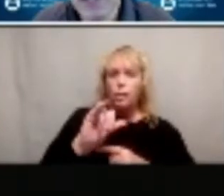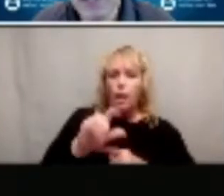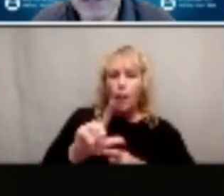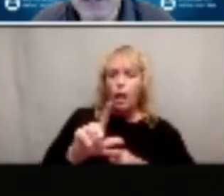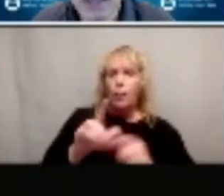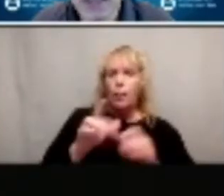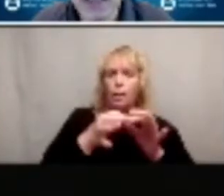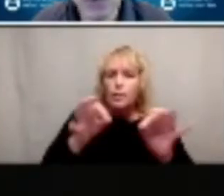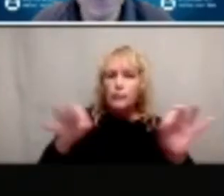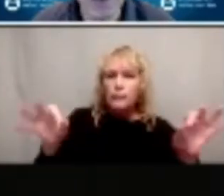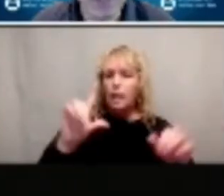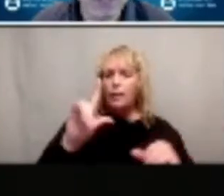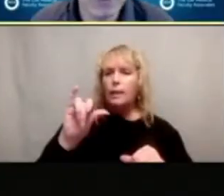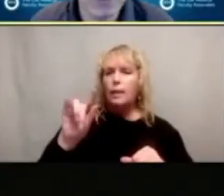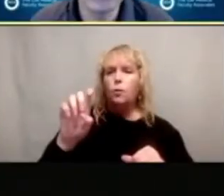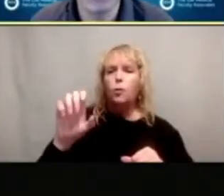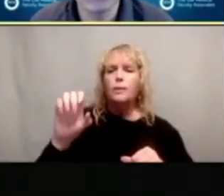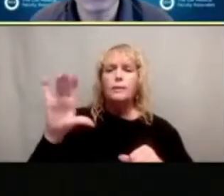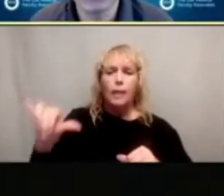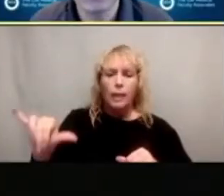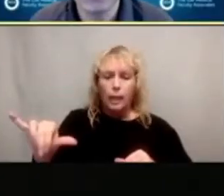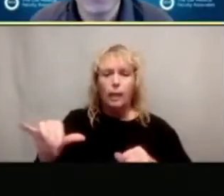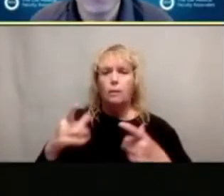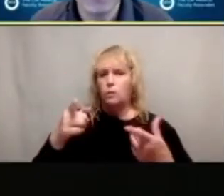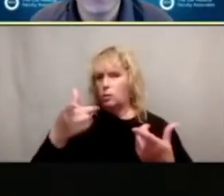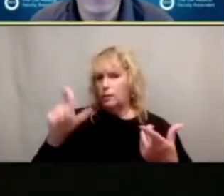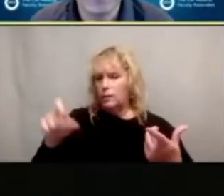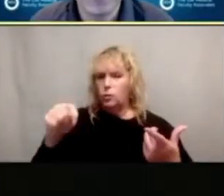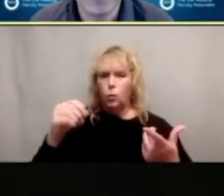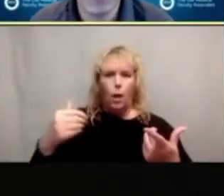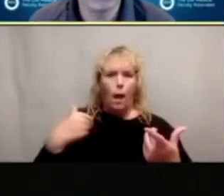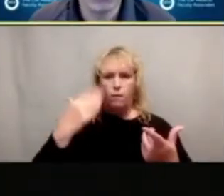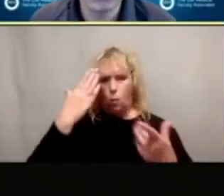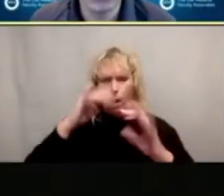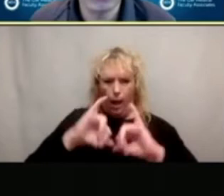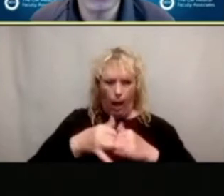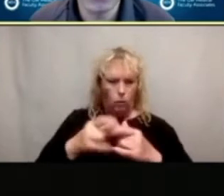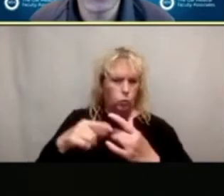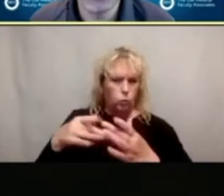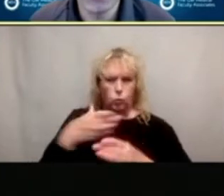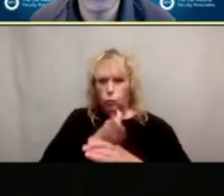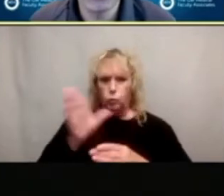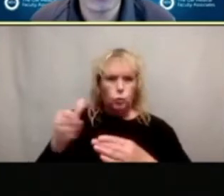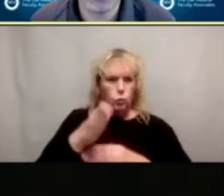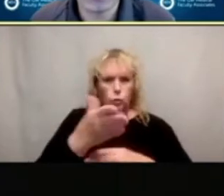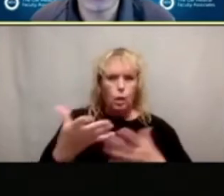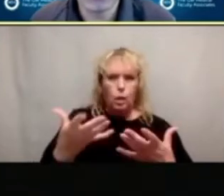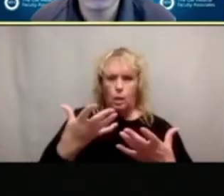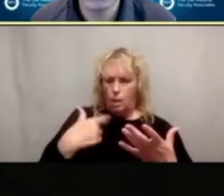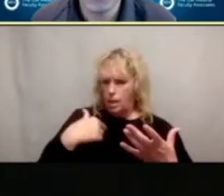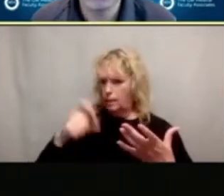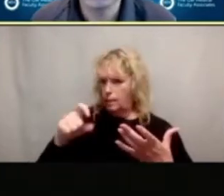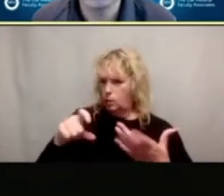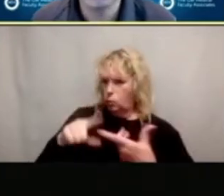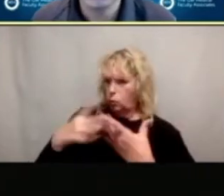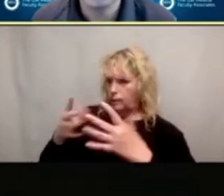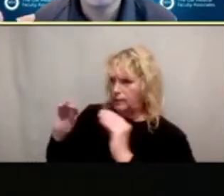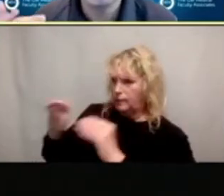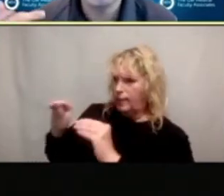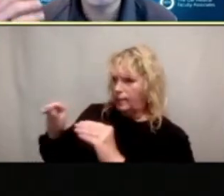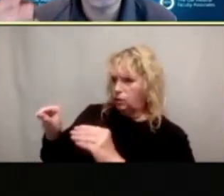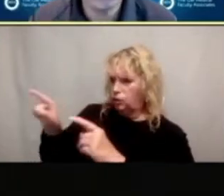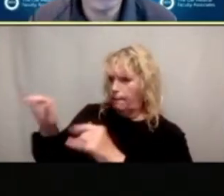they need a roadmap. They need information, as we all do. How do I teach my colleague to be able